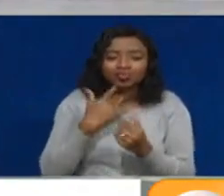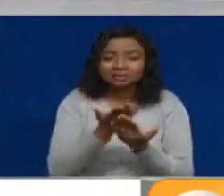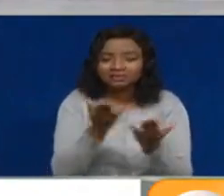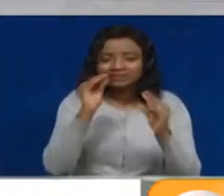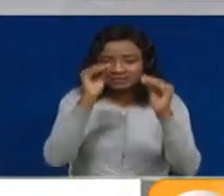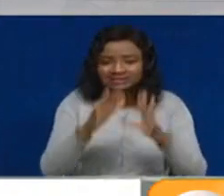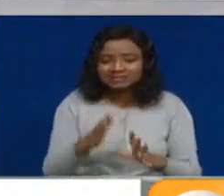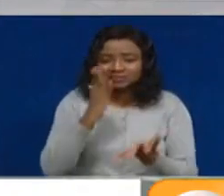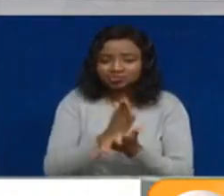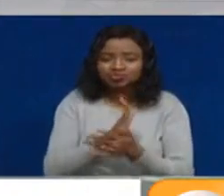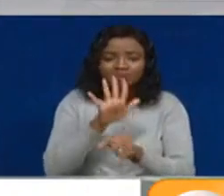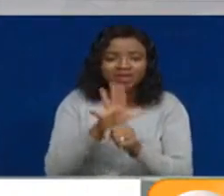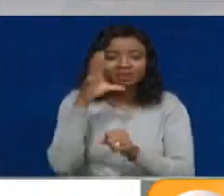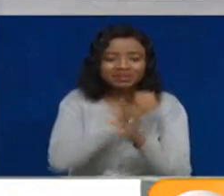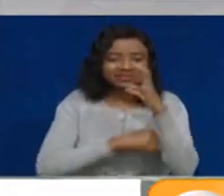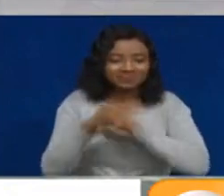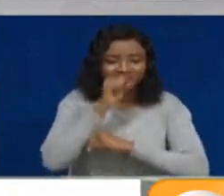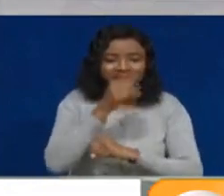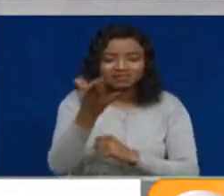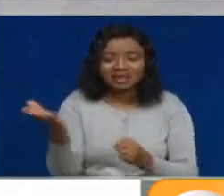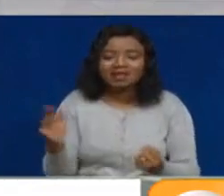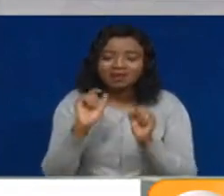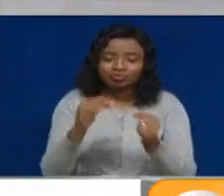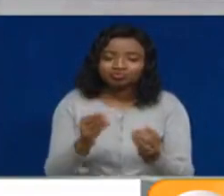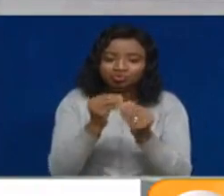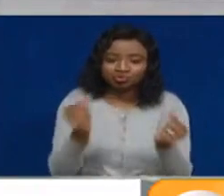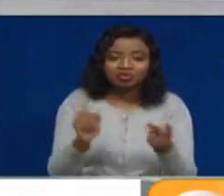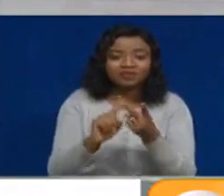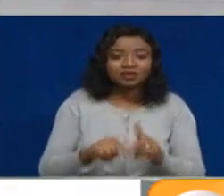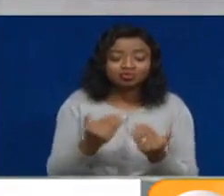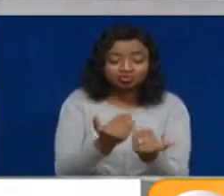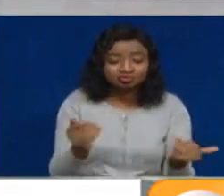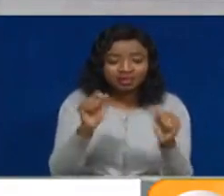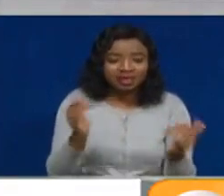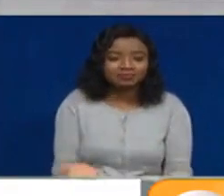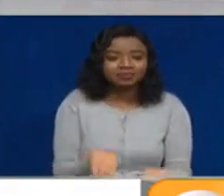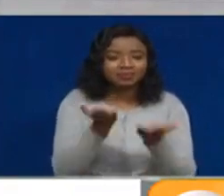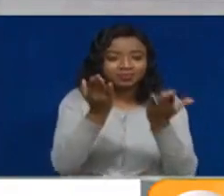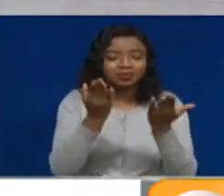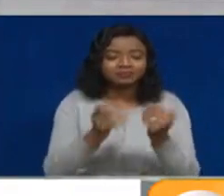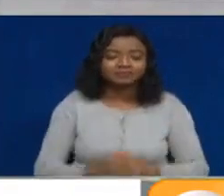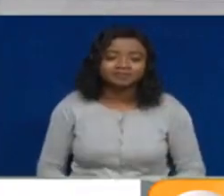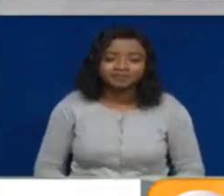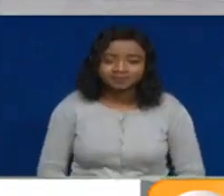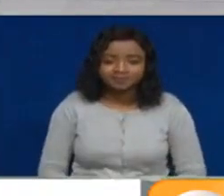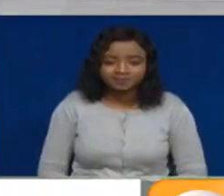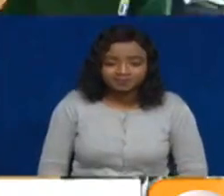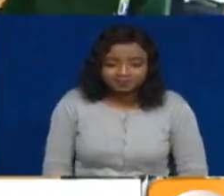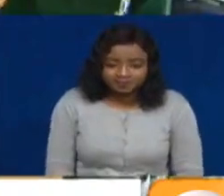teacher shortage in schools, improving performance of learners, and promoting retention and transition rates.